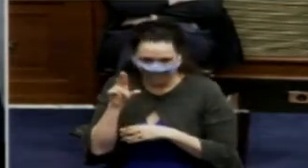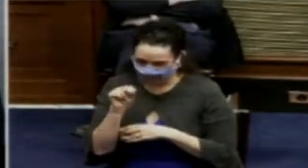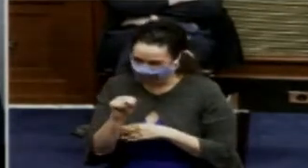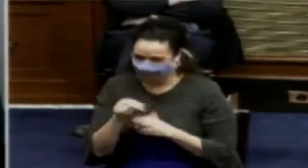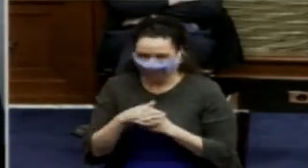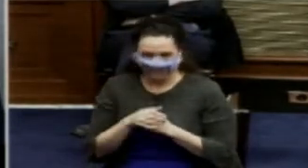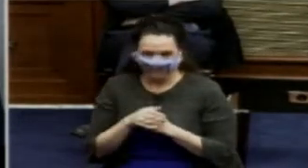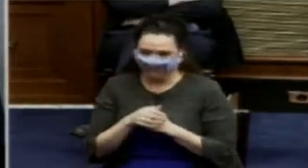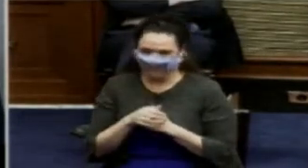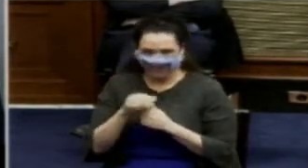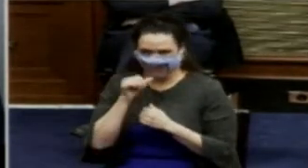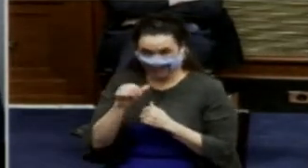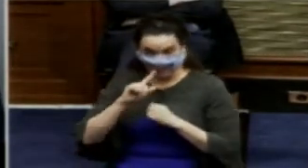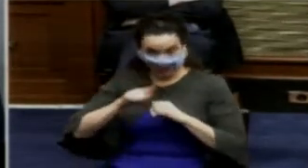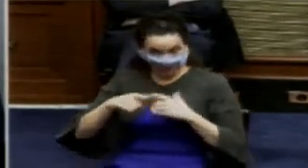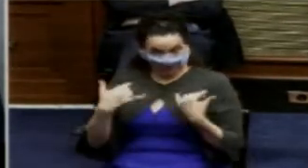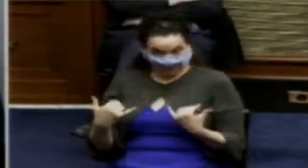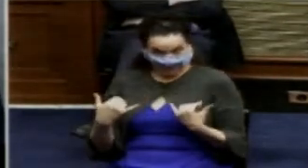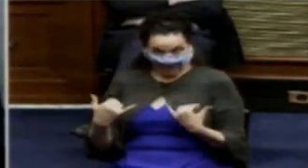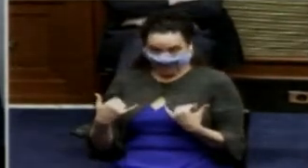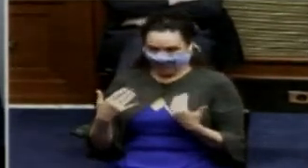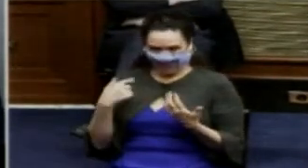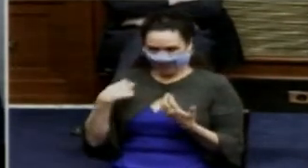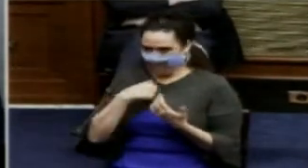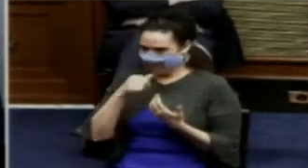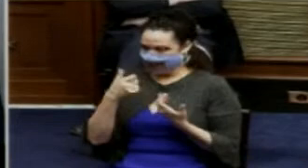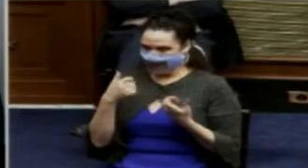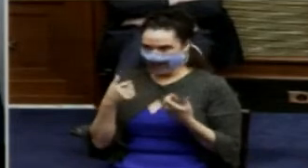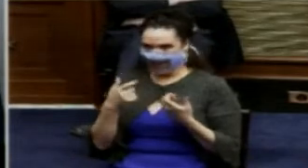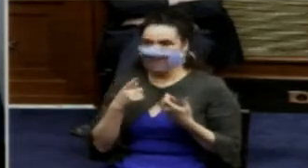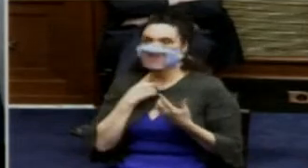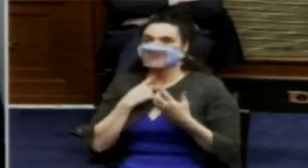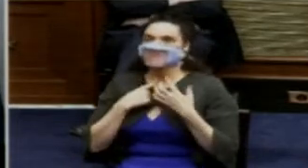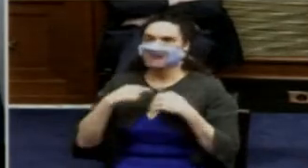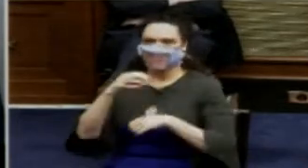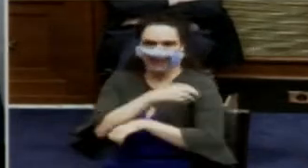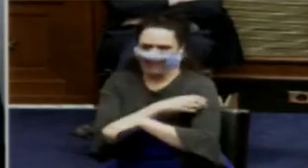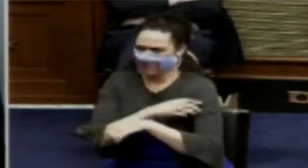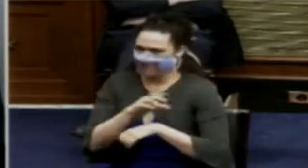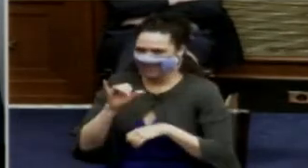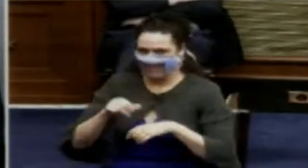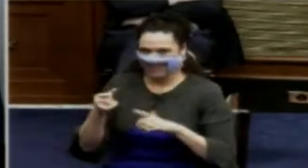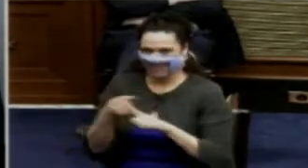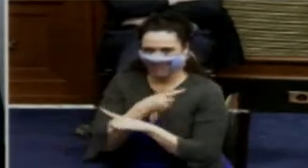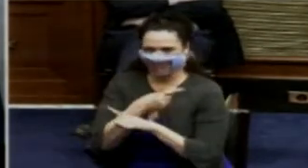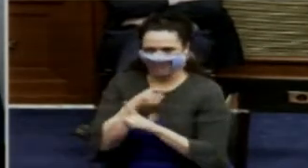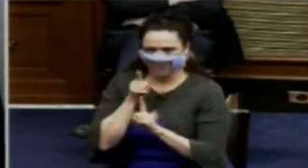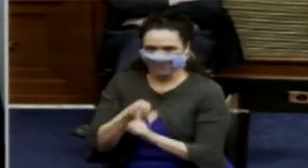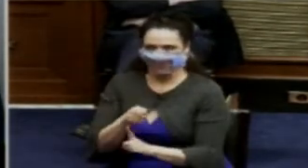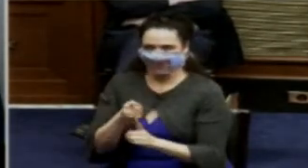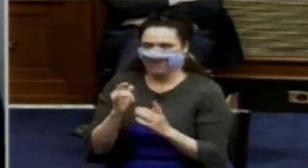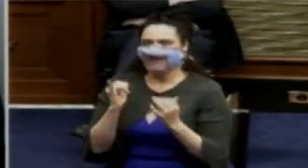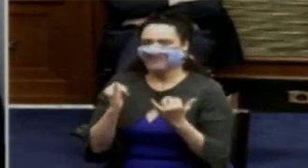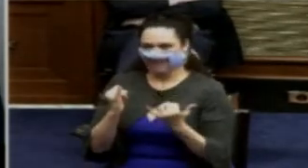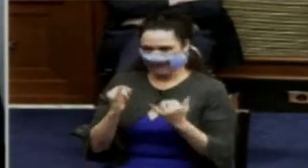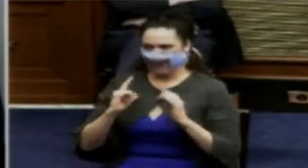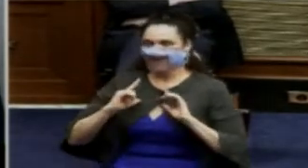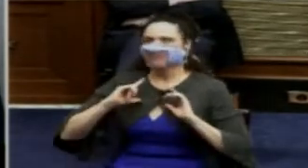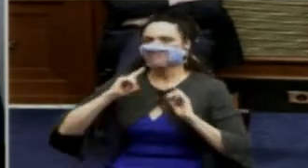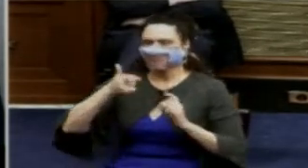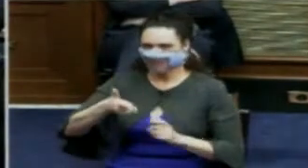I don't have any other questions. I want to yield my time to the Mayor of the District of Columbia and thank her again for her